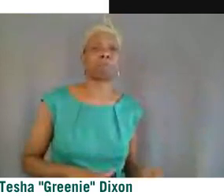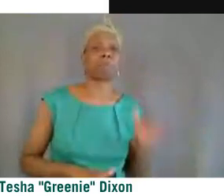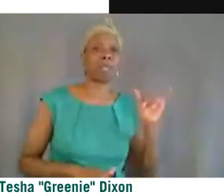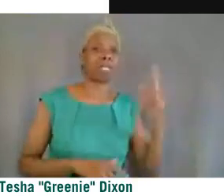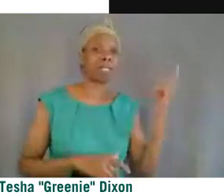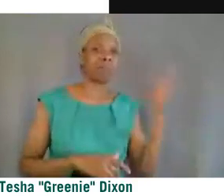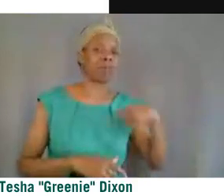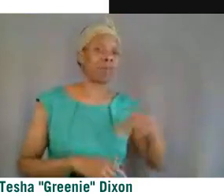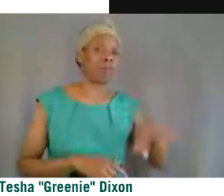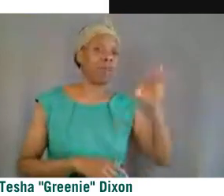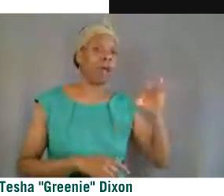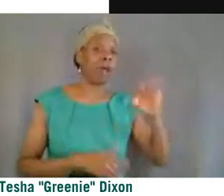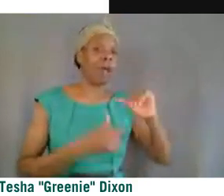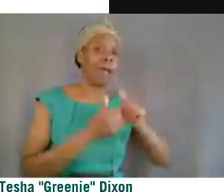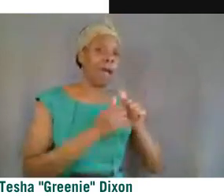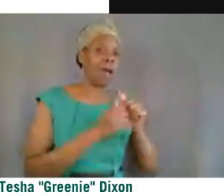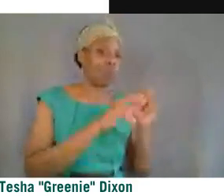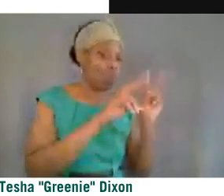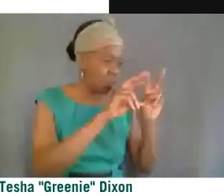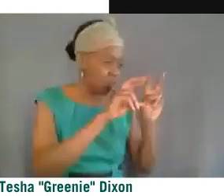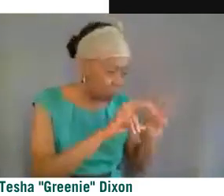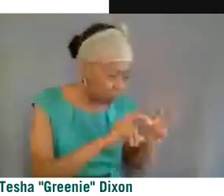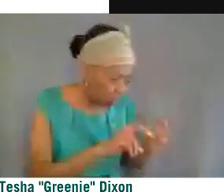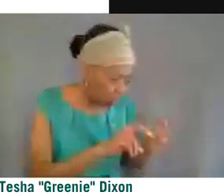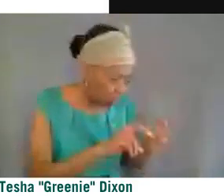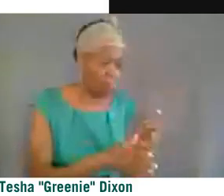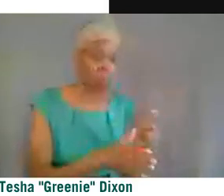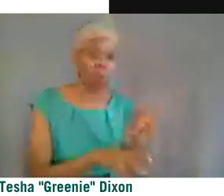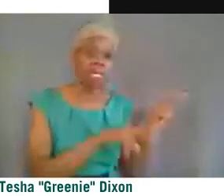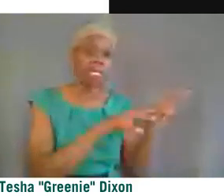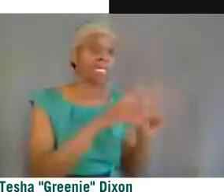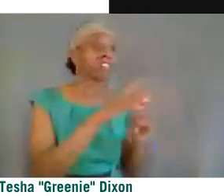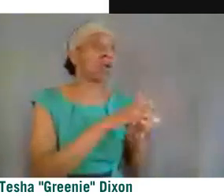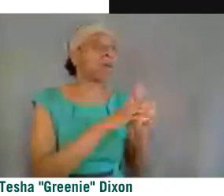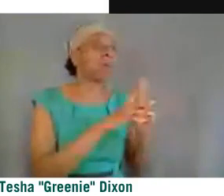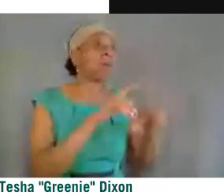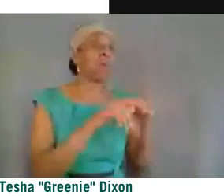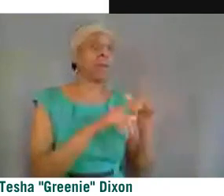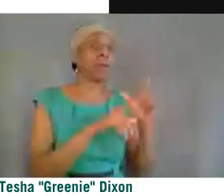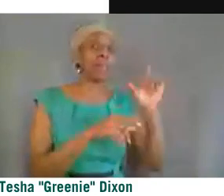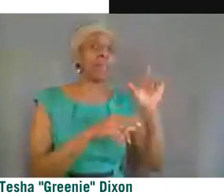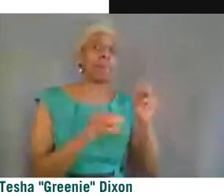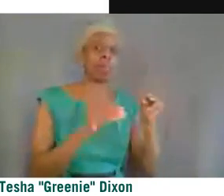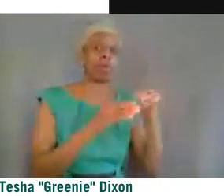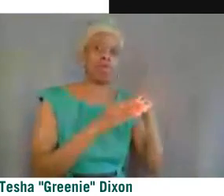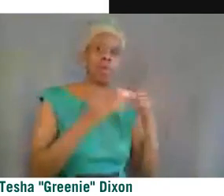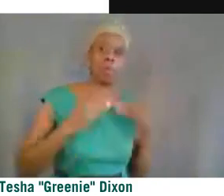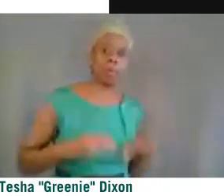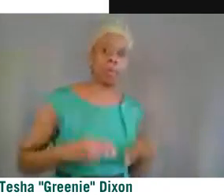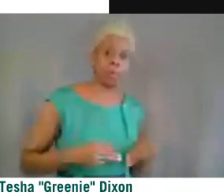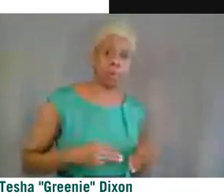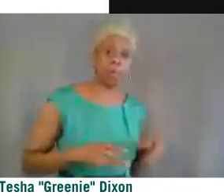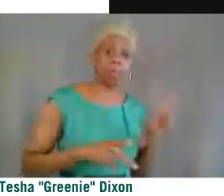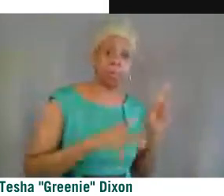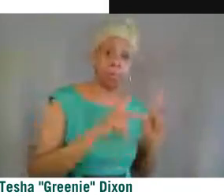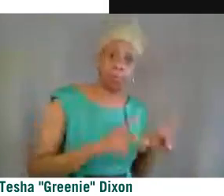that's something we find by examining. We also see it show up when limbs move in people.